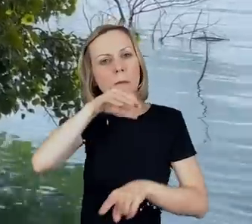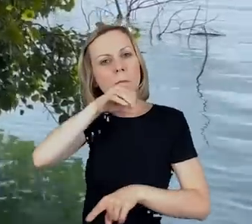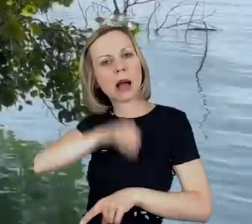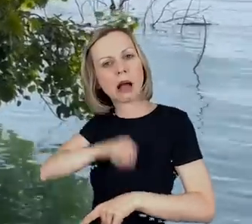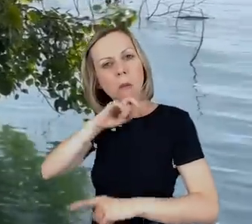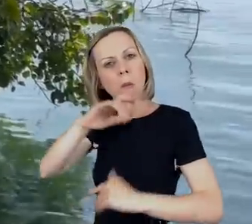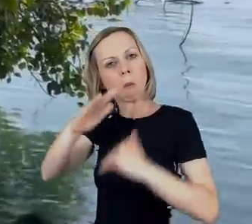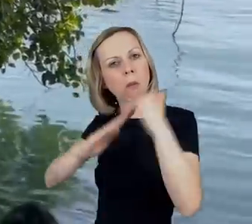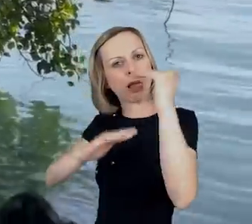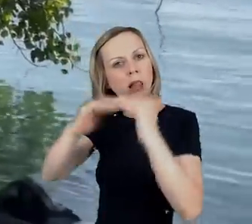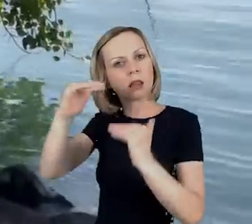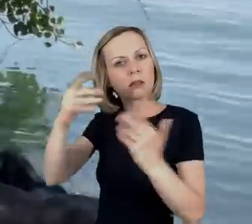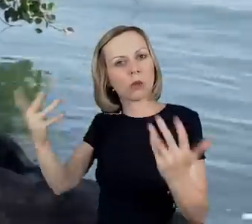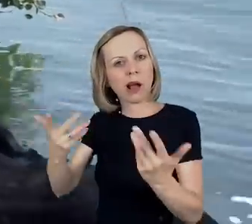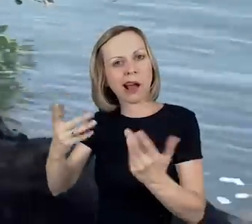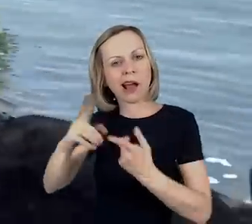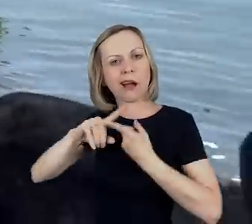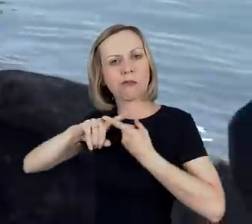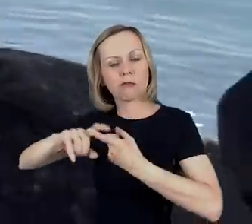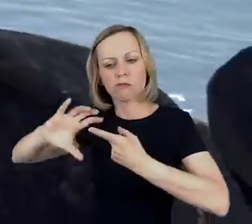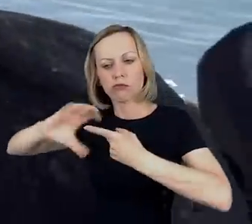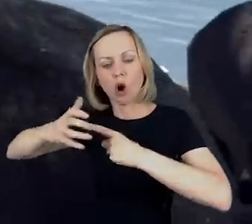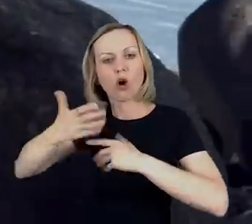house on the rock.